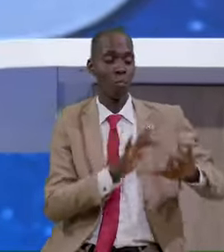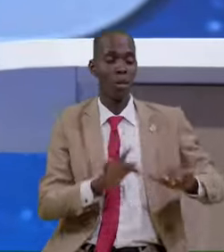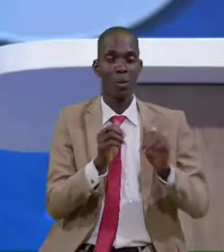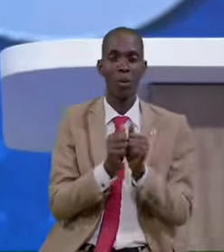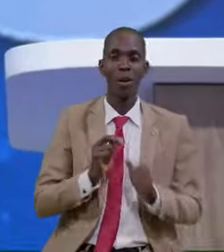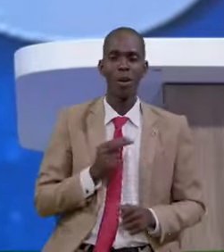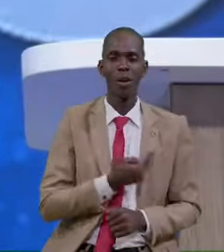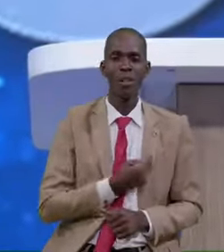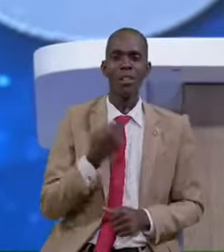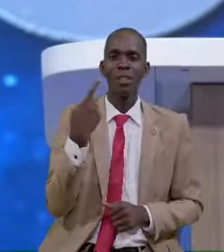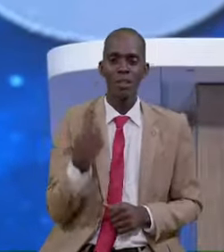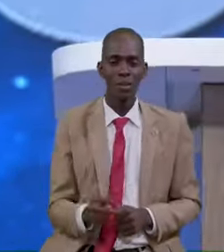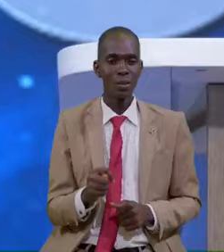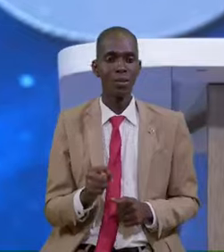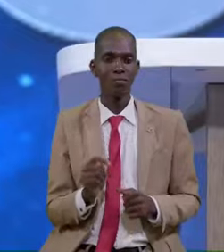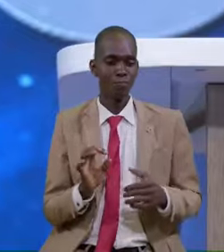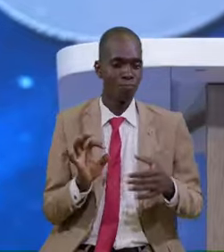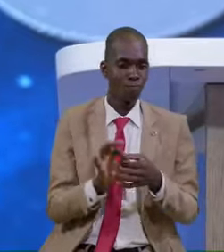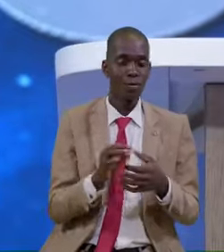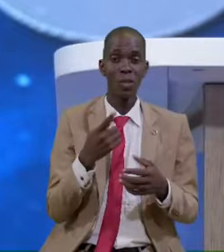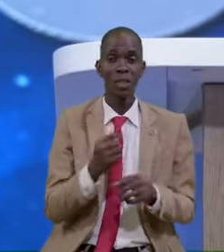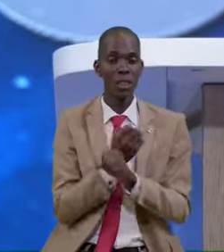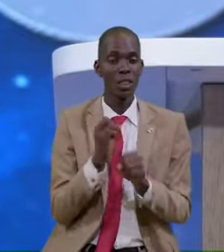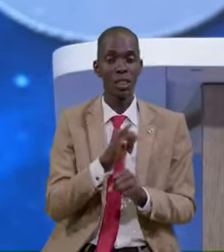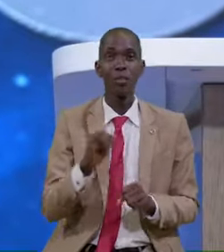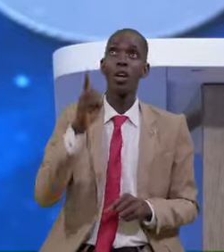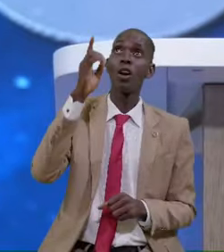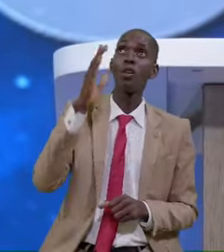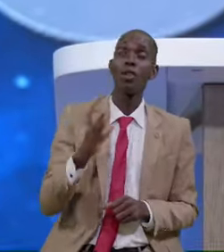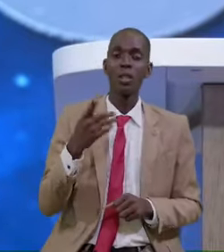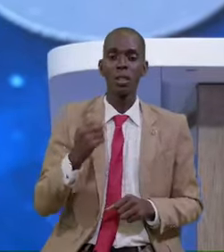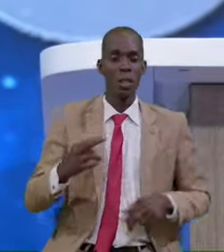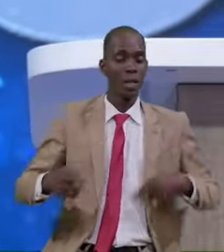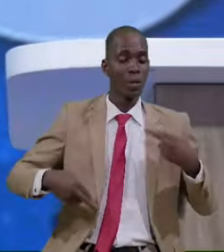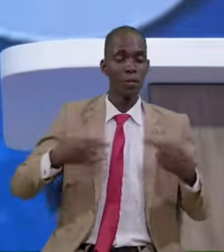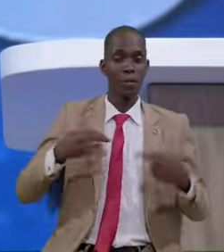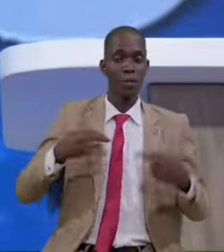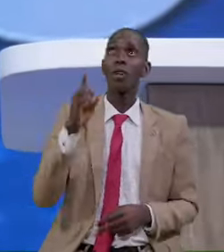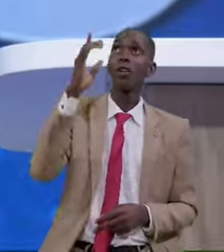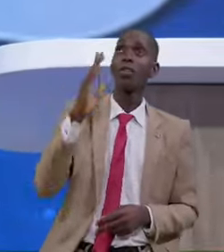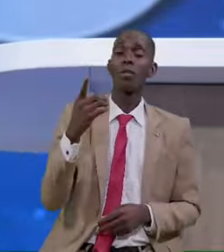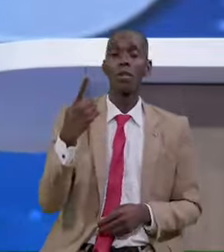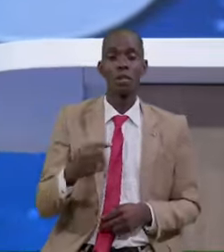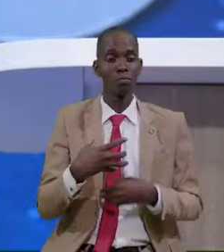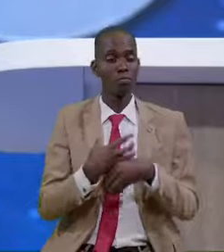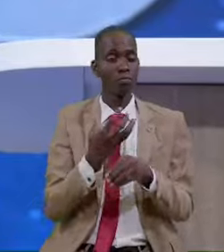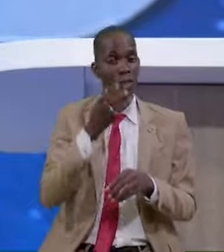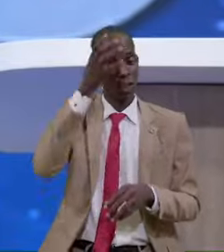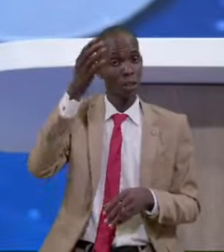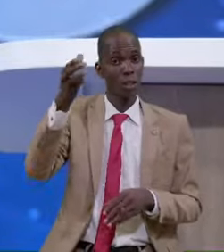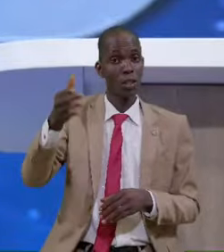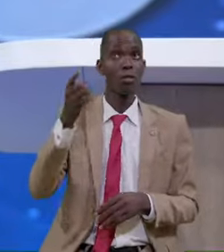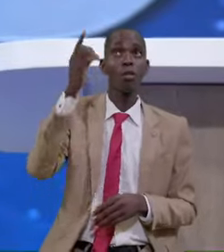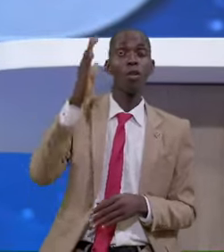The pardoning God, the saving God, and the reviving God, and the creative God. That God